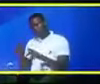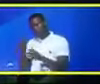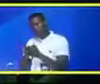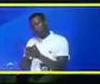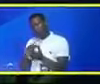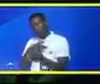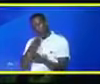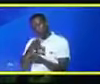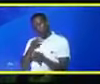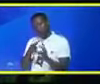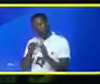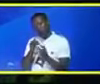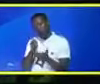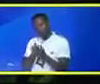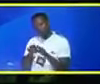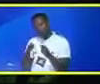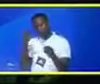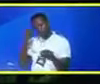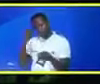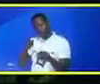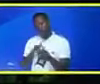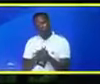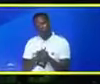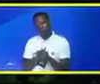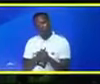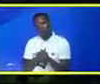you enough to open it.